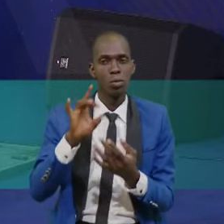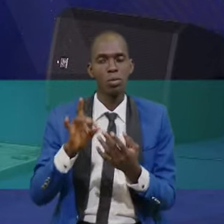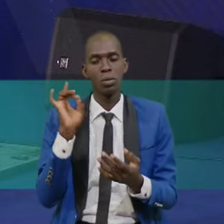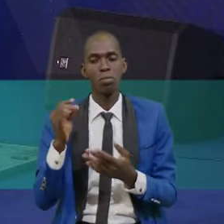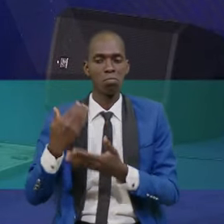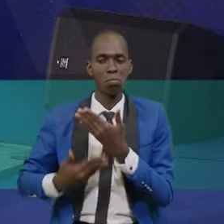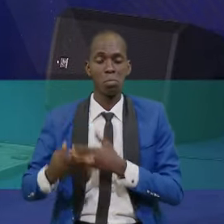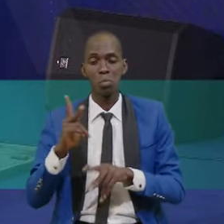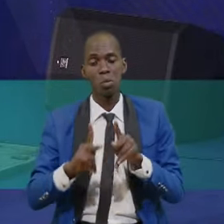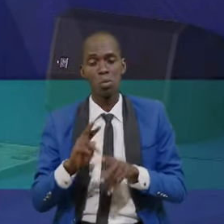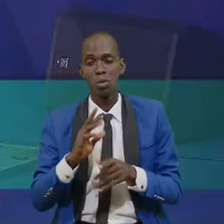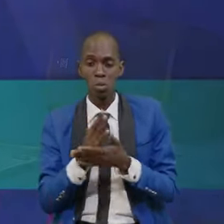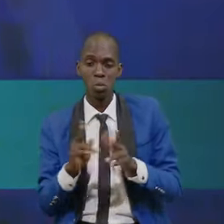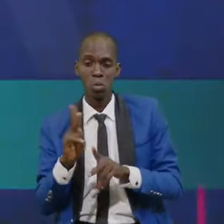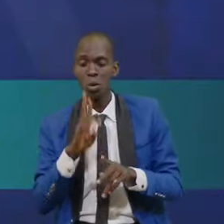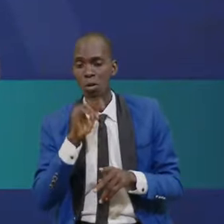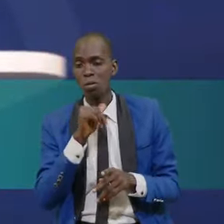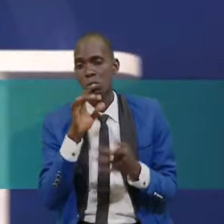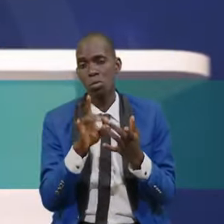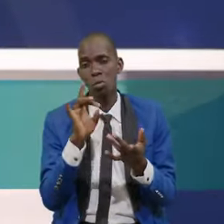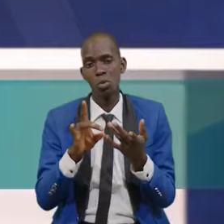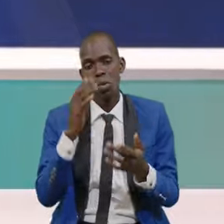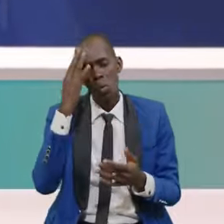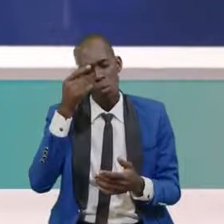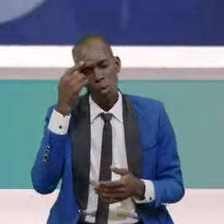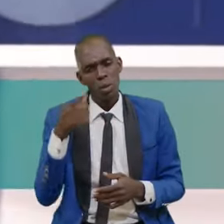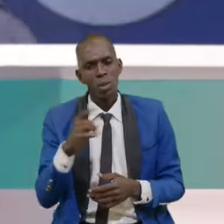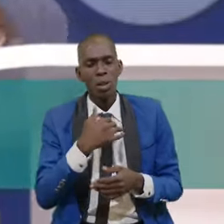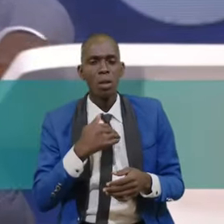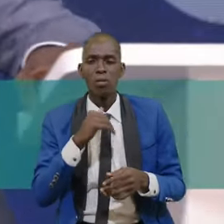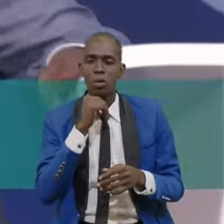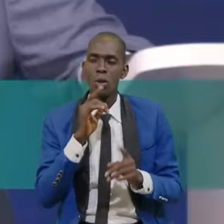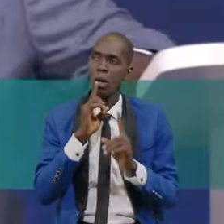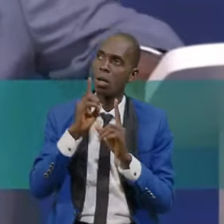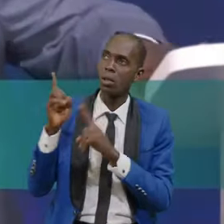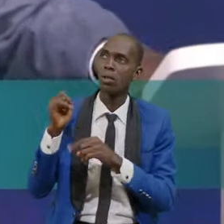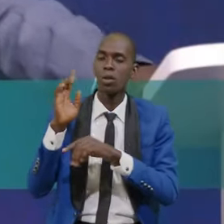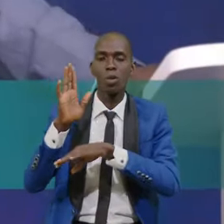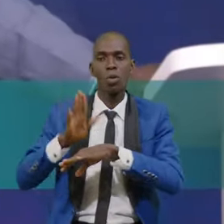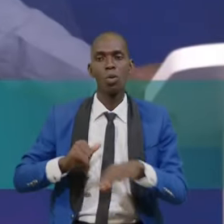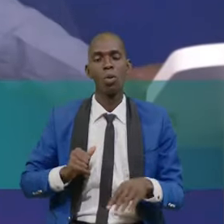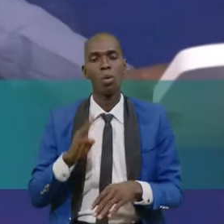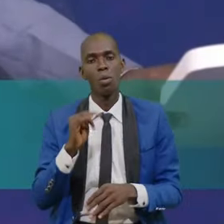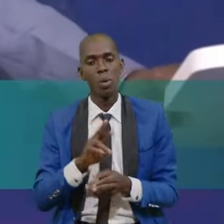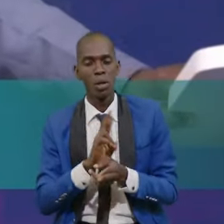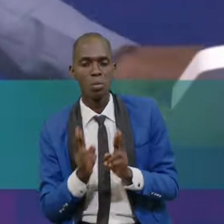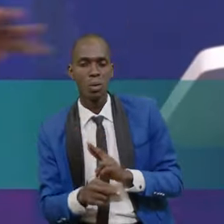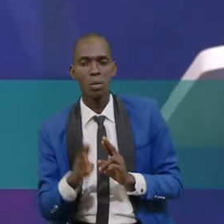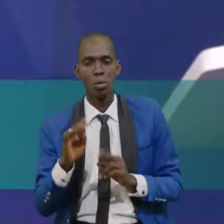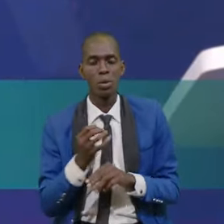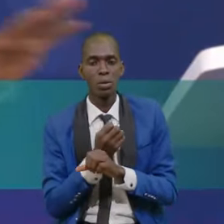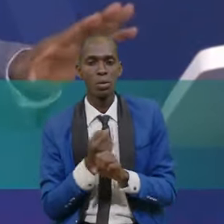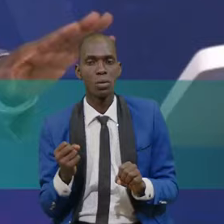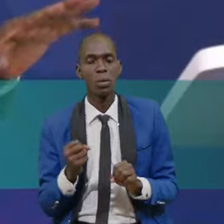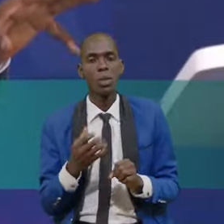chosen. Why? Because they have not responded to the call to repentance, call to righteousness, and call to